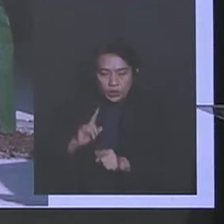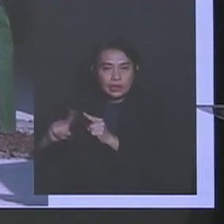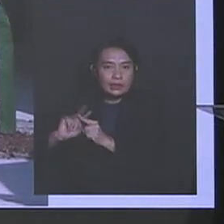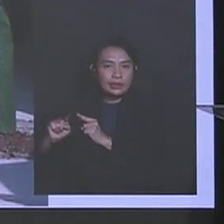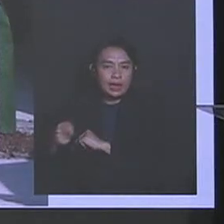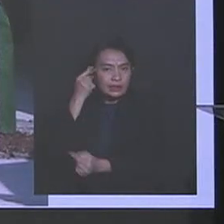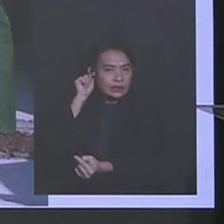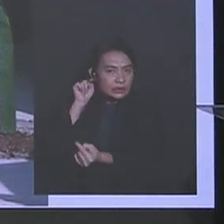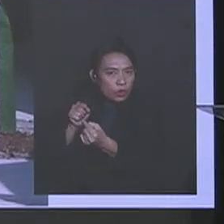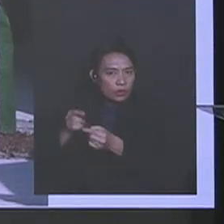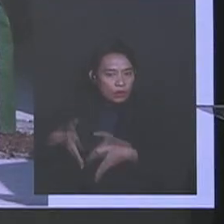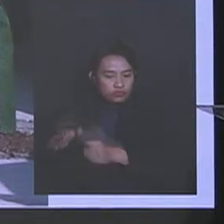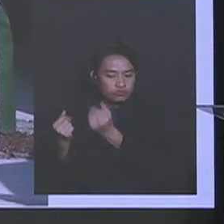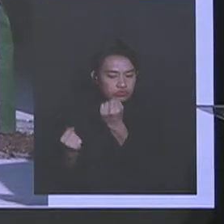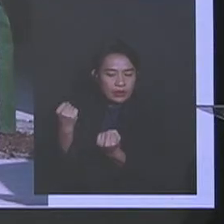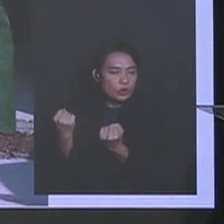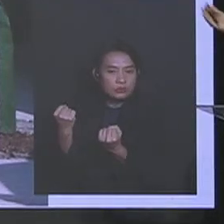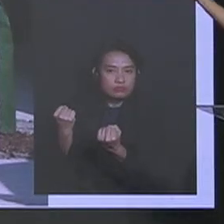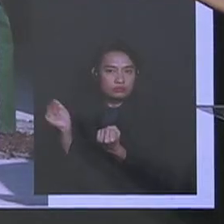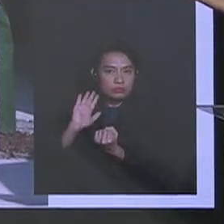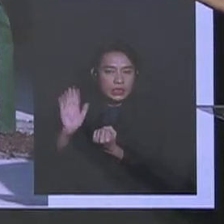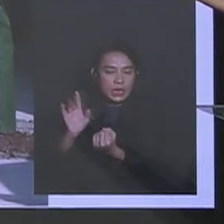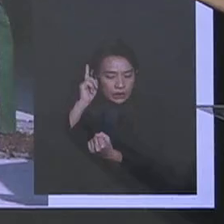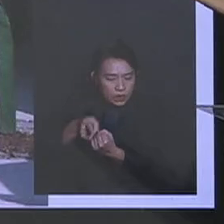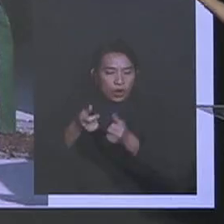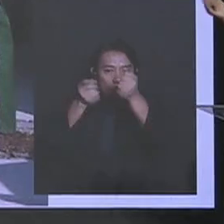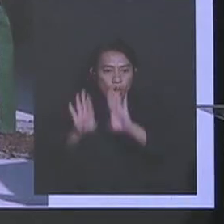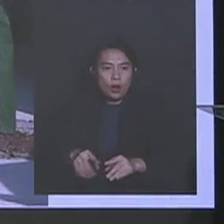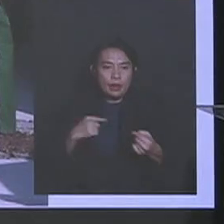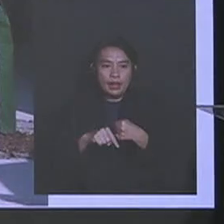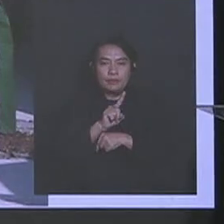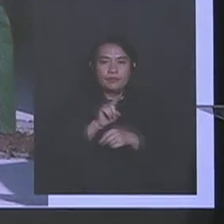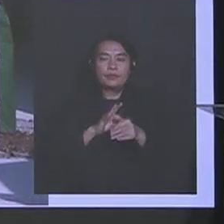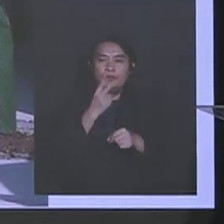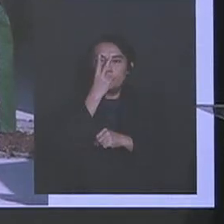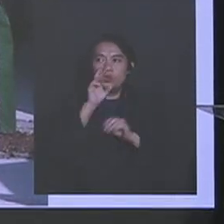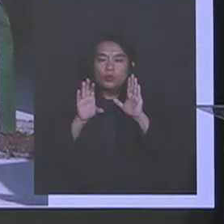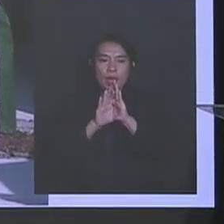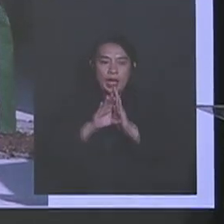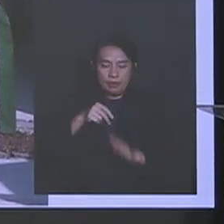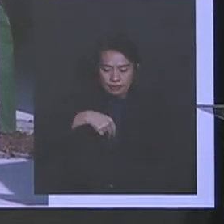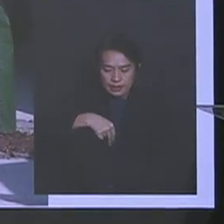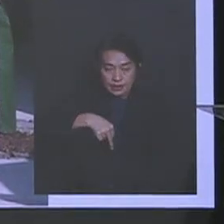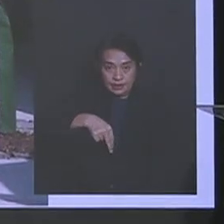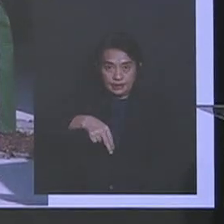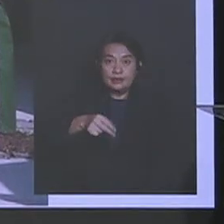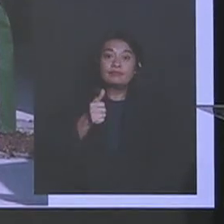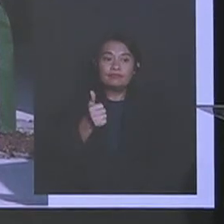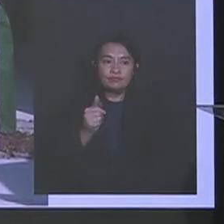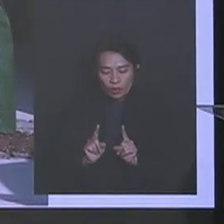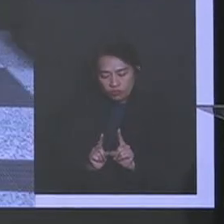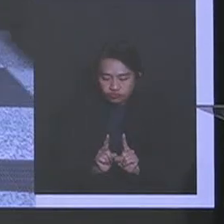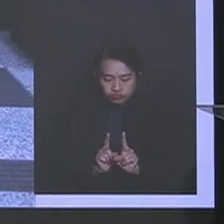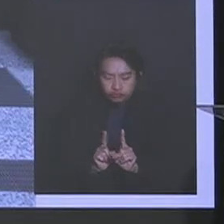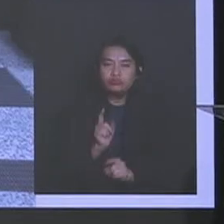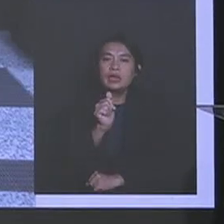should be mostly about this, about people walking in a city. That's what makes a city successful.